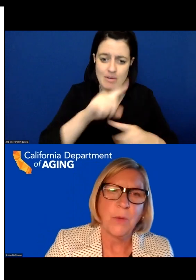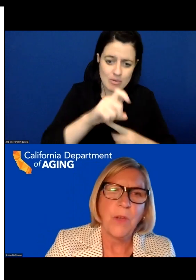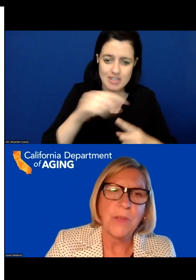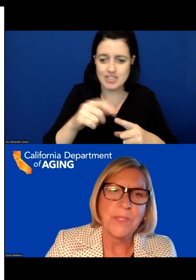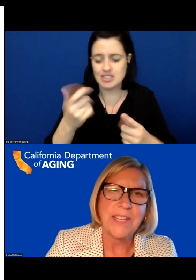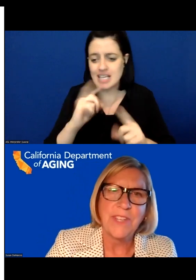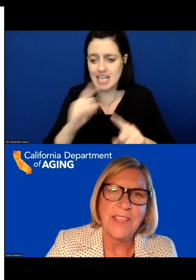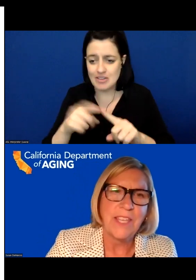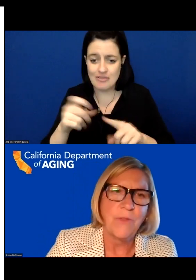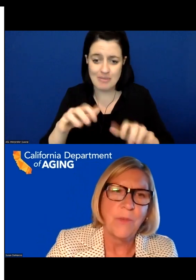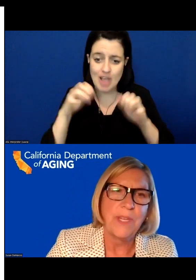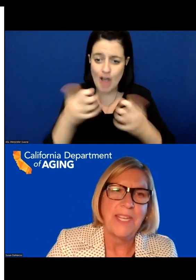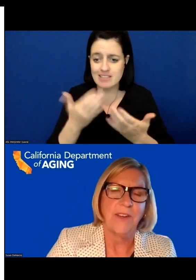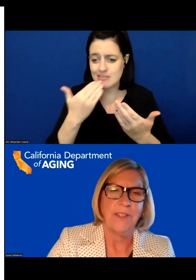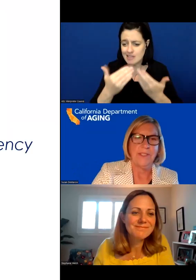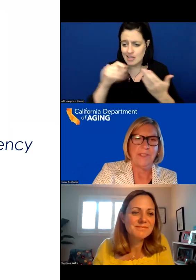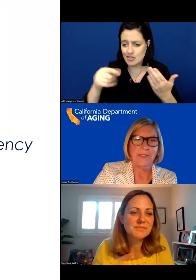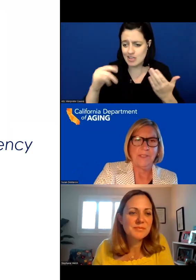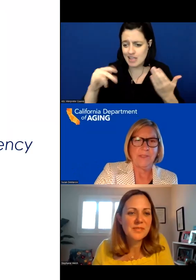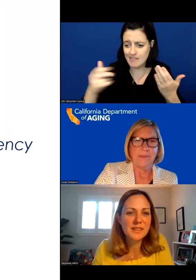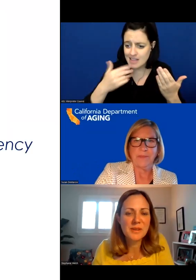audience. So welcome, Stephanie. Thank you for being here.